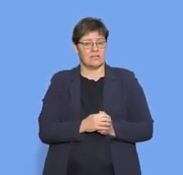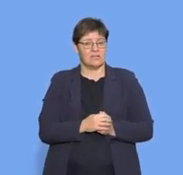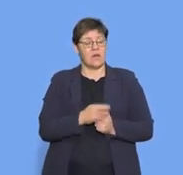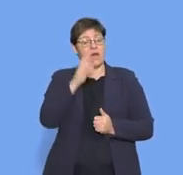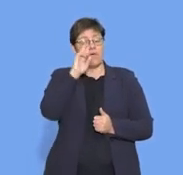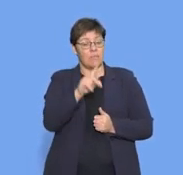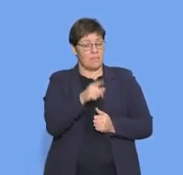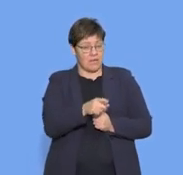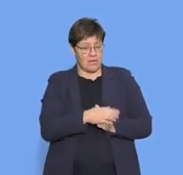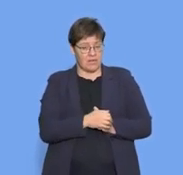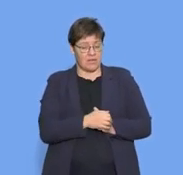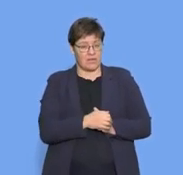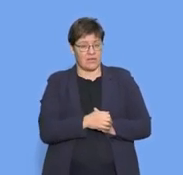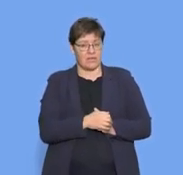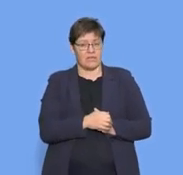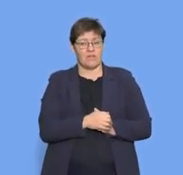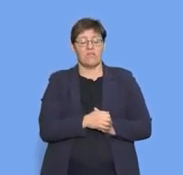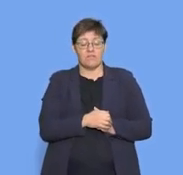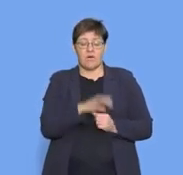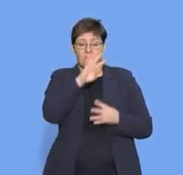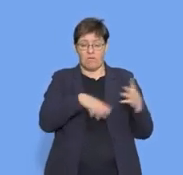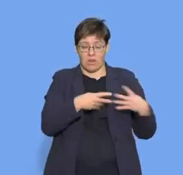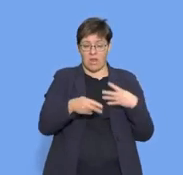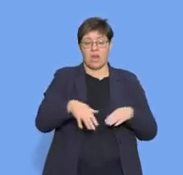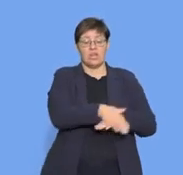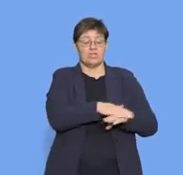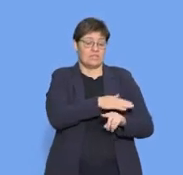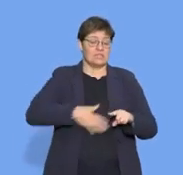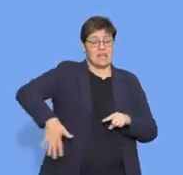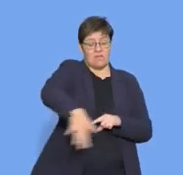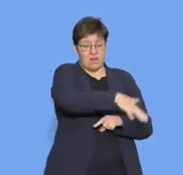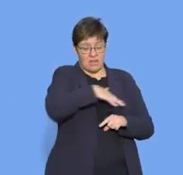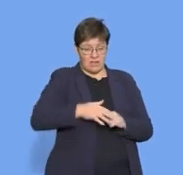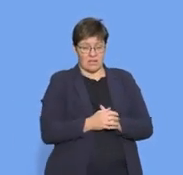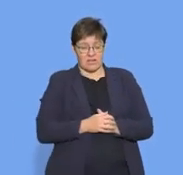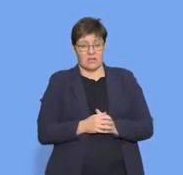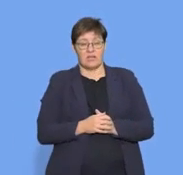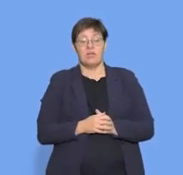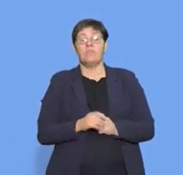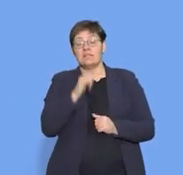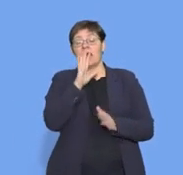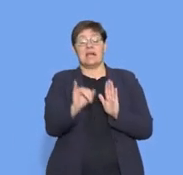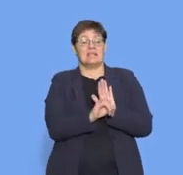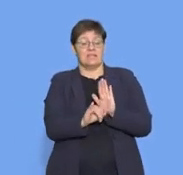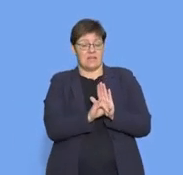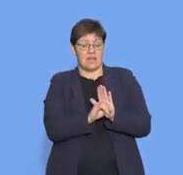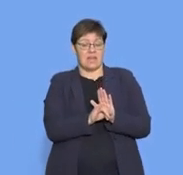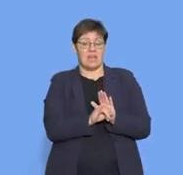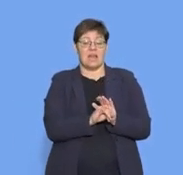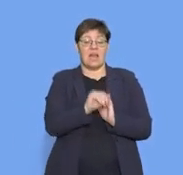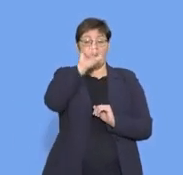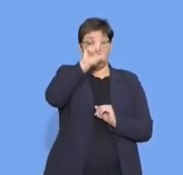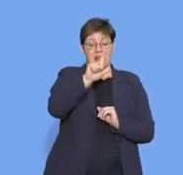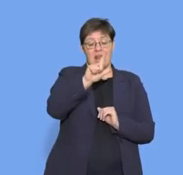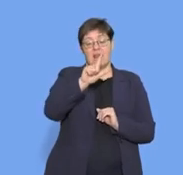sense. Please just remember, for the formula for the surface area of a rectangular prism, identify your